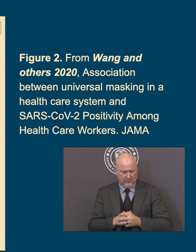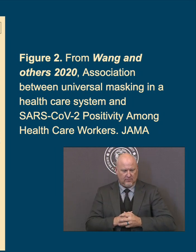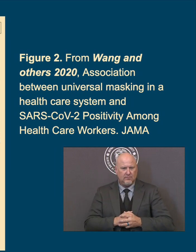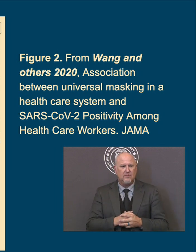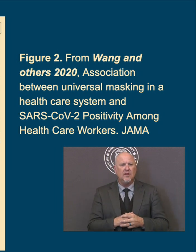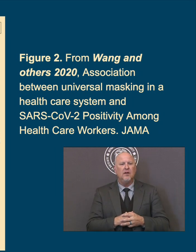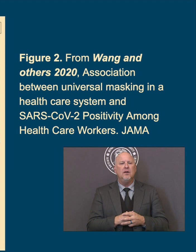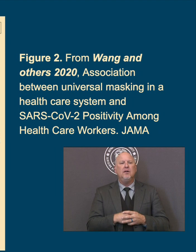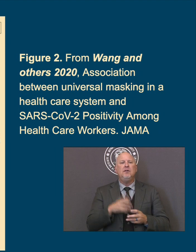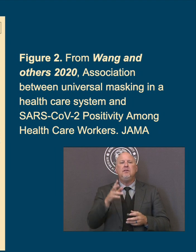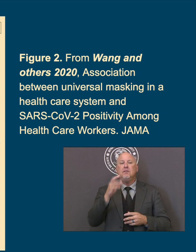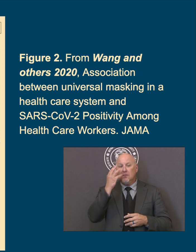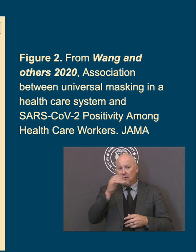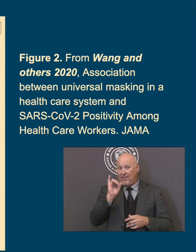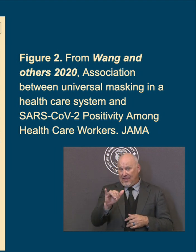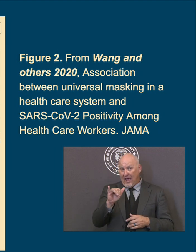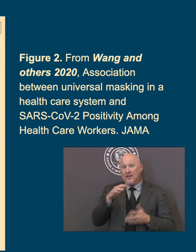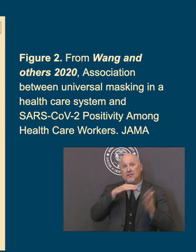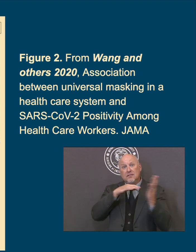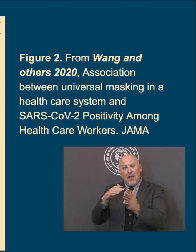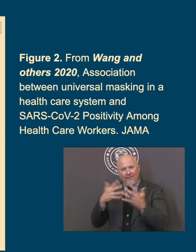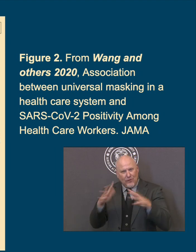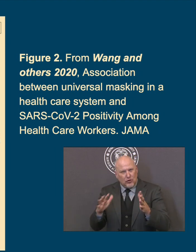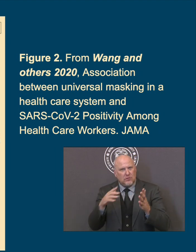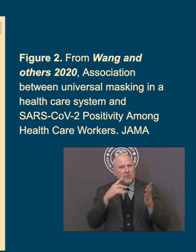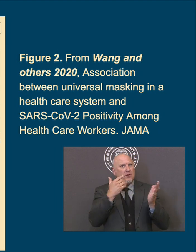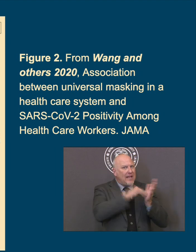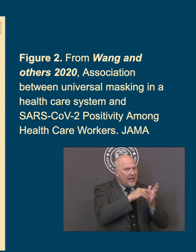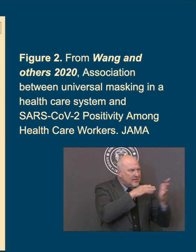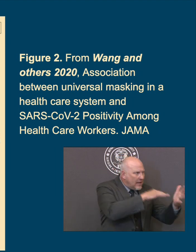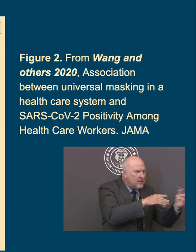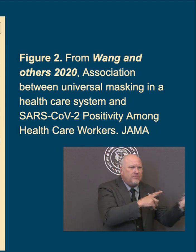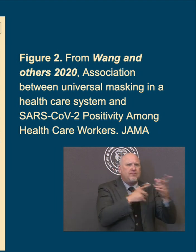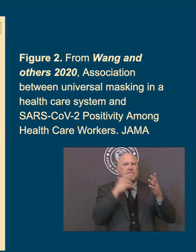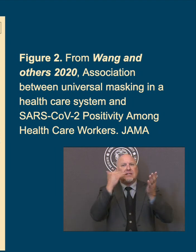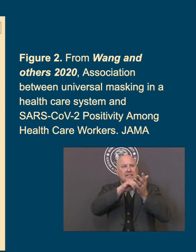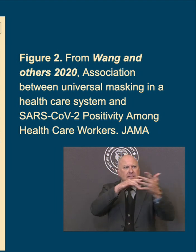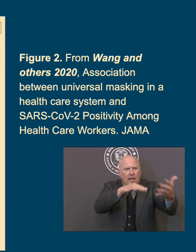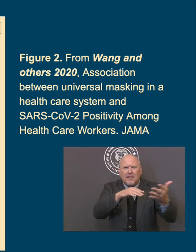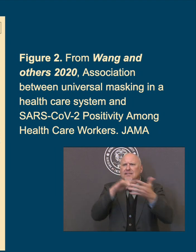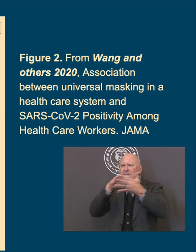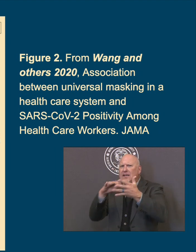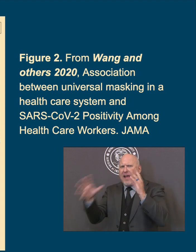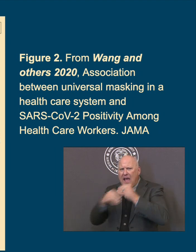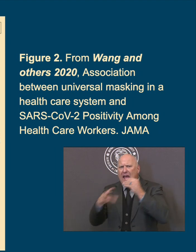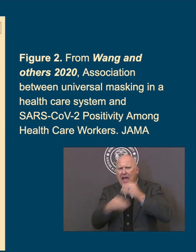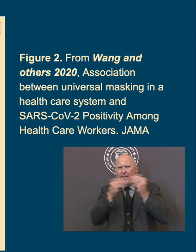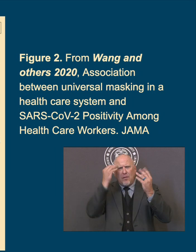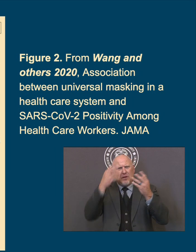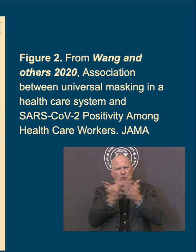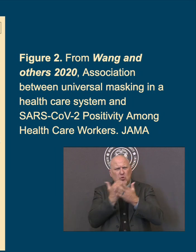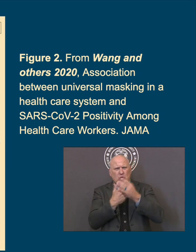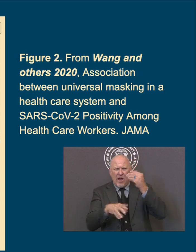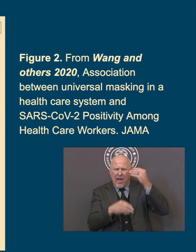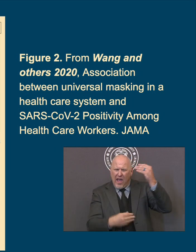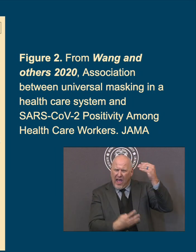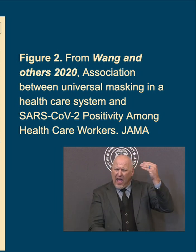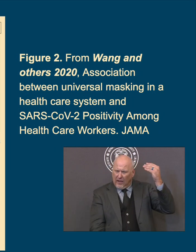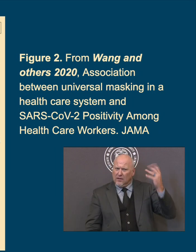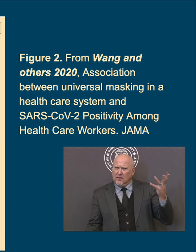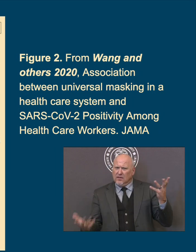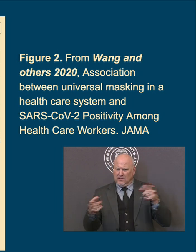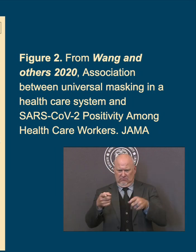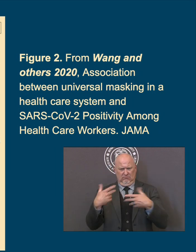repeated and observed in many states in many different contexts. So the evidence was starting to build why masks